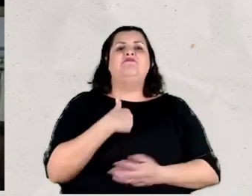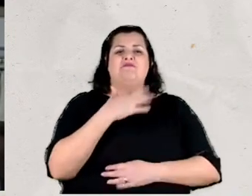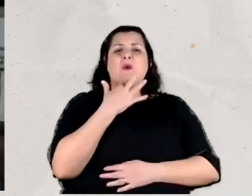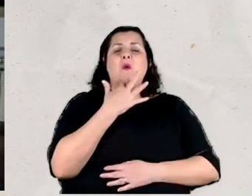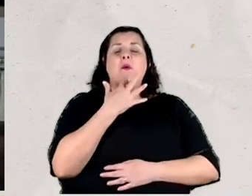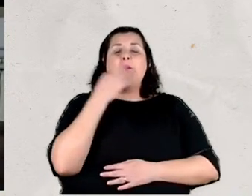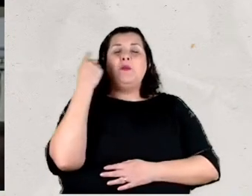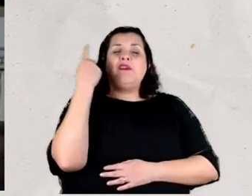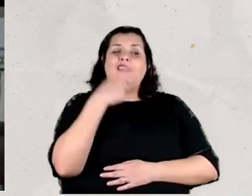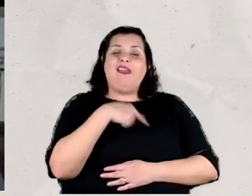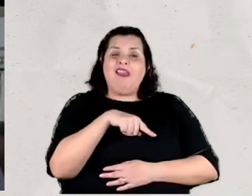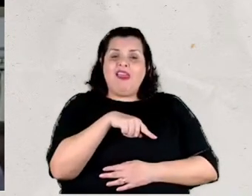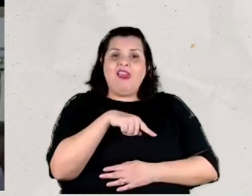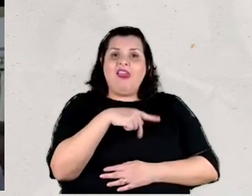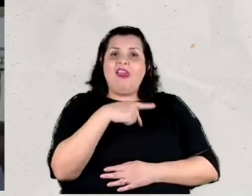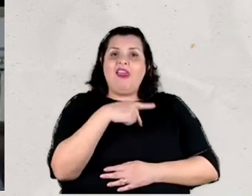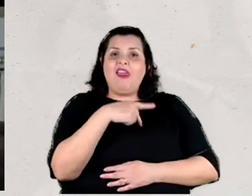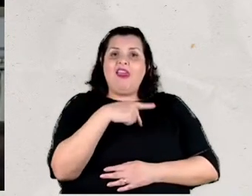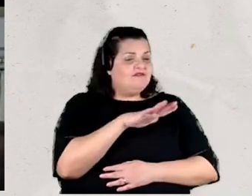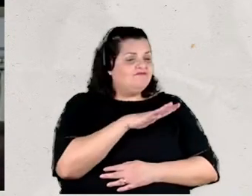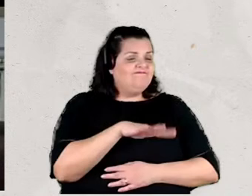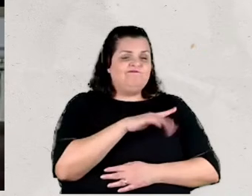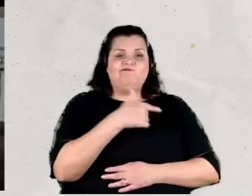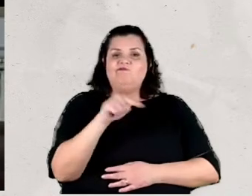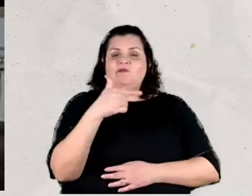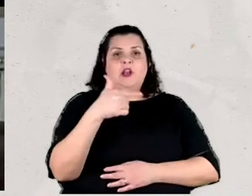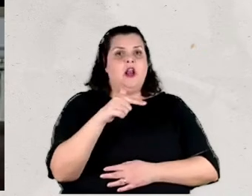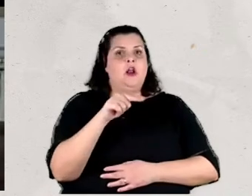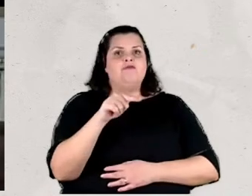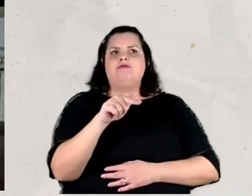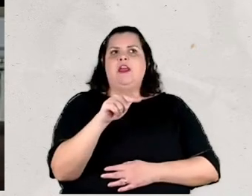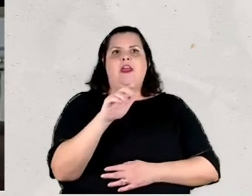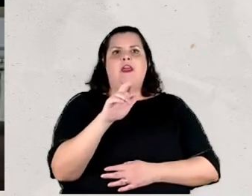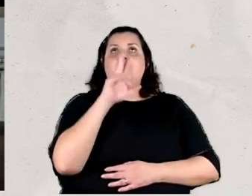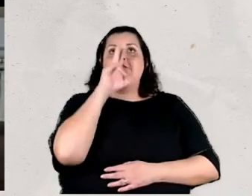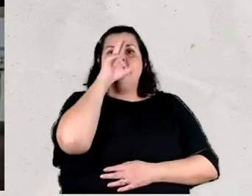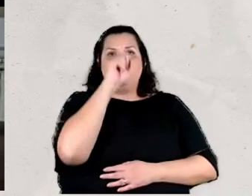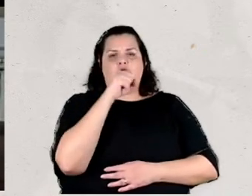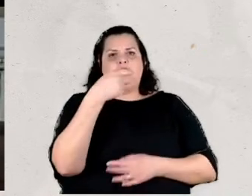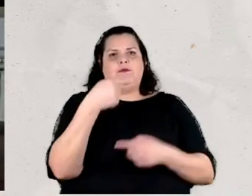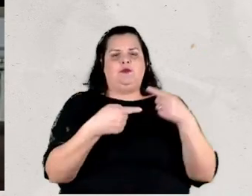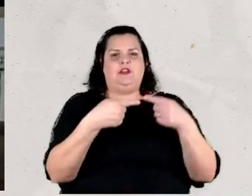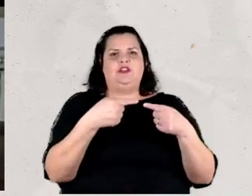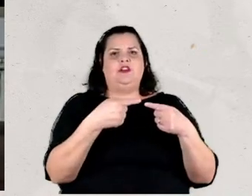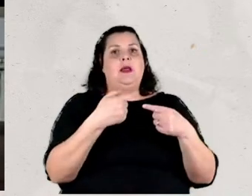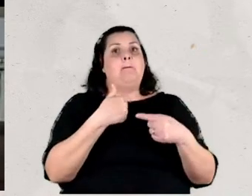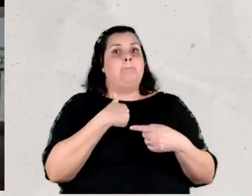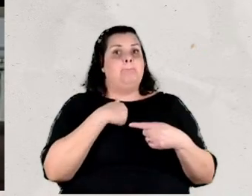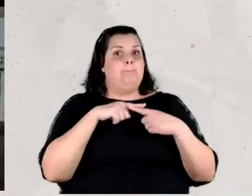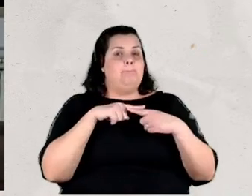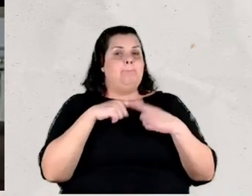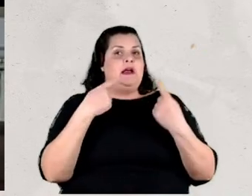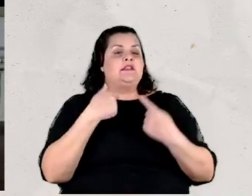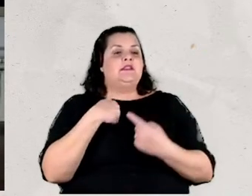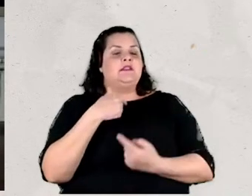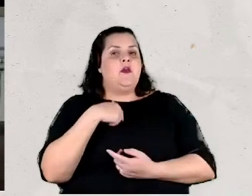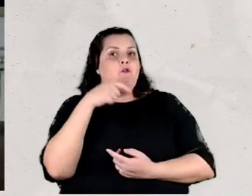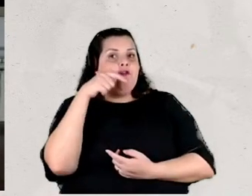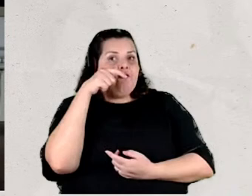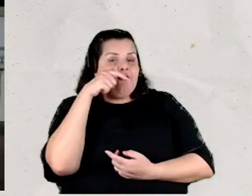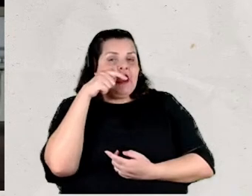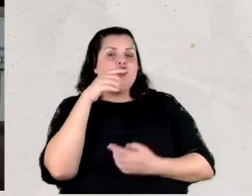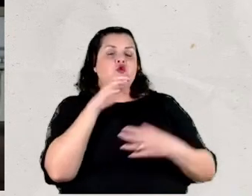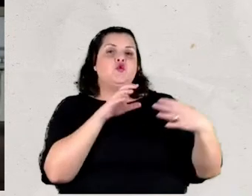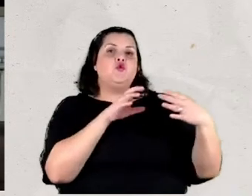very courageously created small groups to engage with Israelis, small groups of